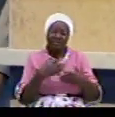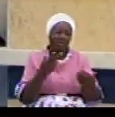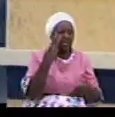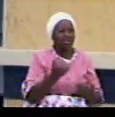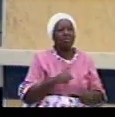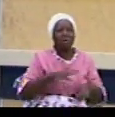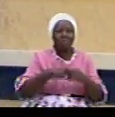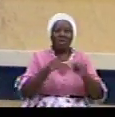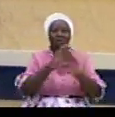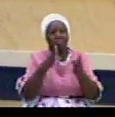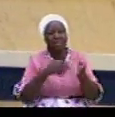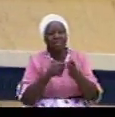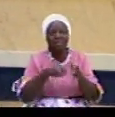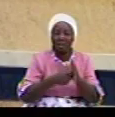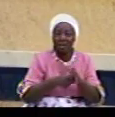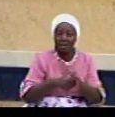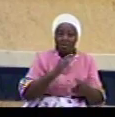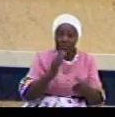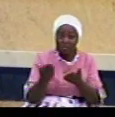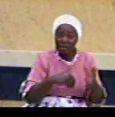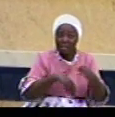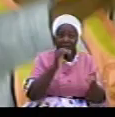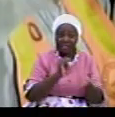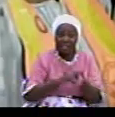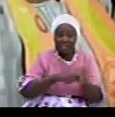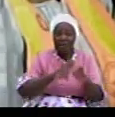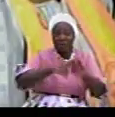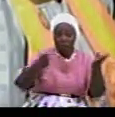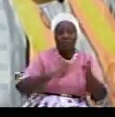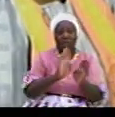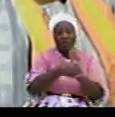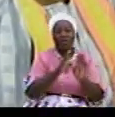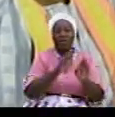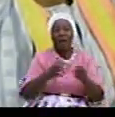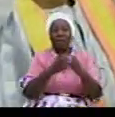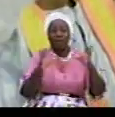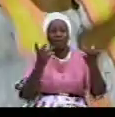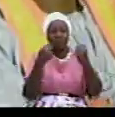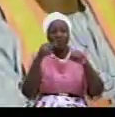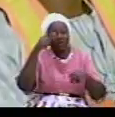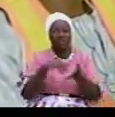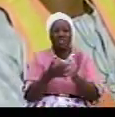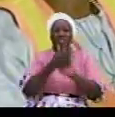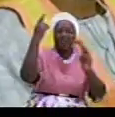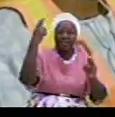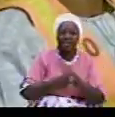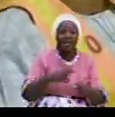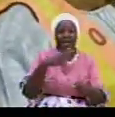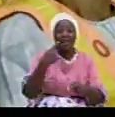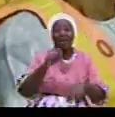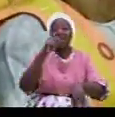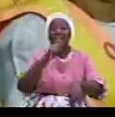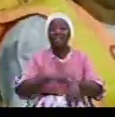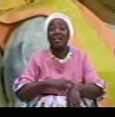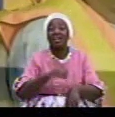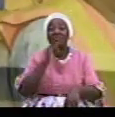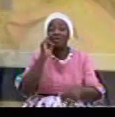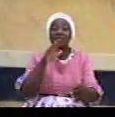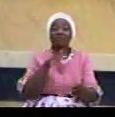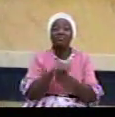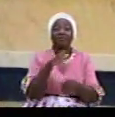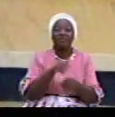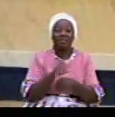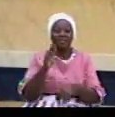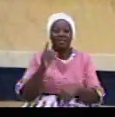door, abundance will come for you in Jesus' name. The time is fulfilled.